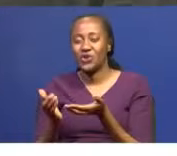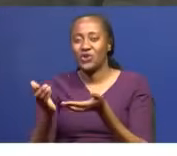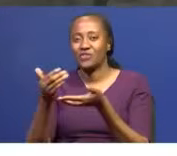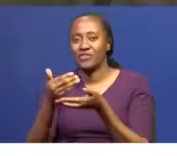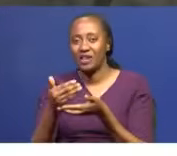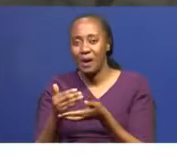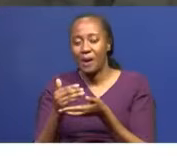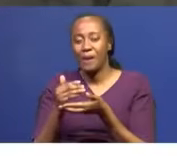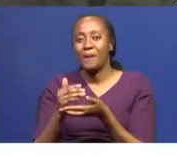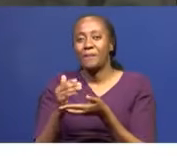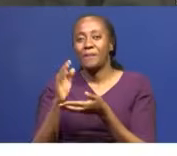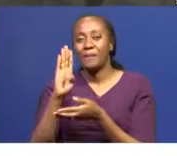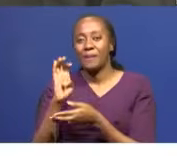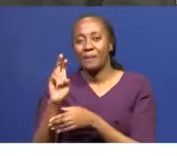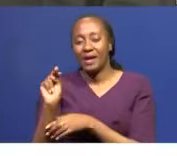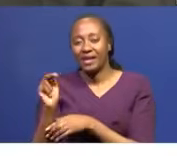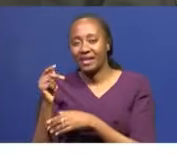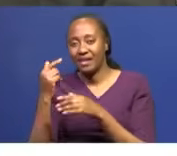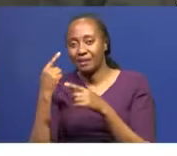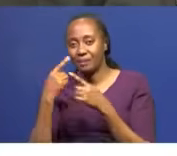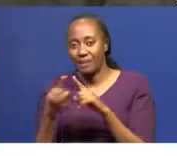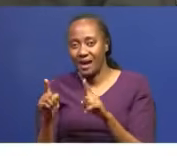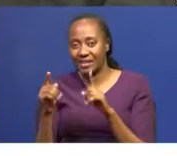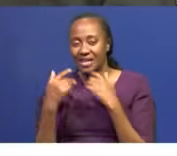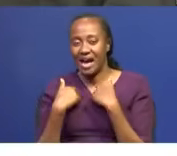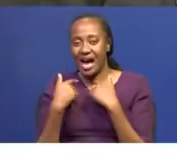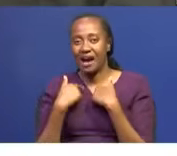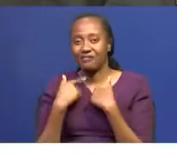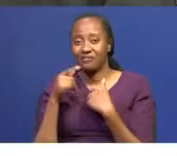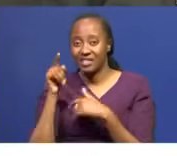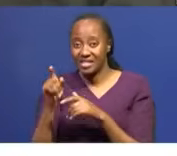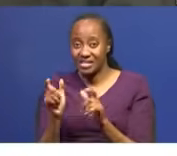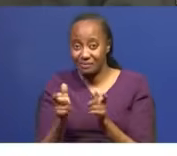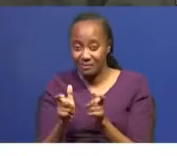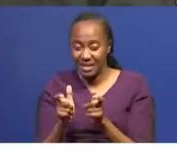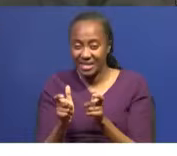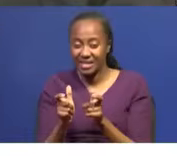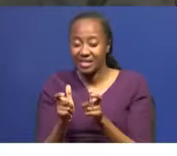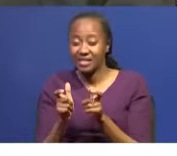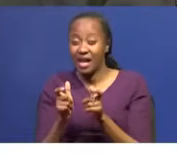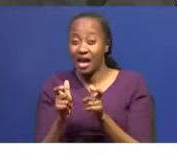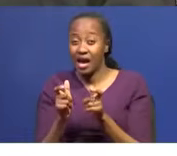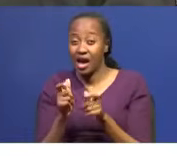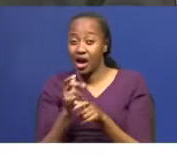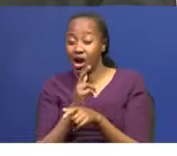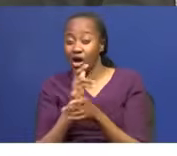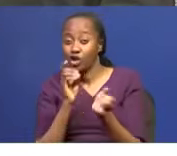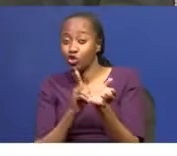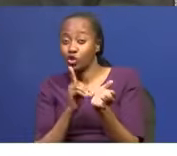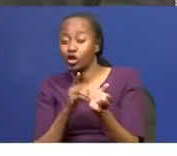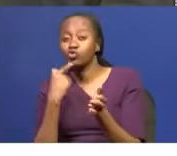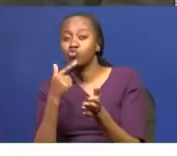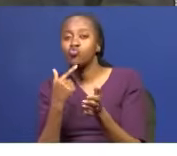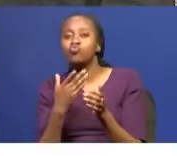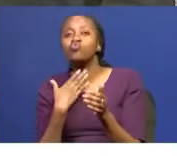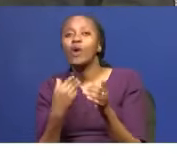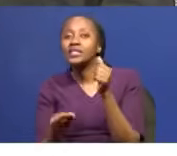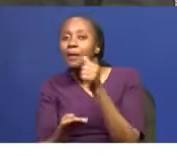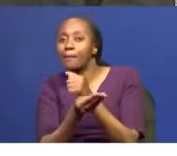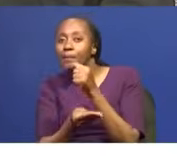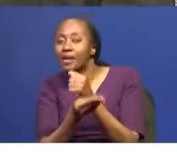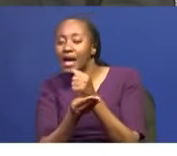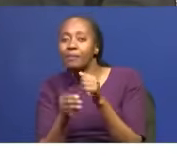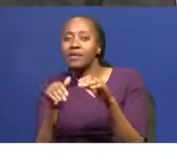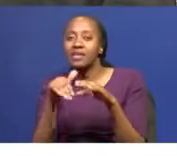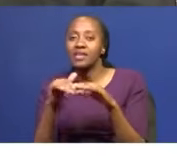Jacob Kuria, medical personnel who ask for out-of-pocket payment from patients visiting health facilities up to